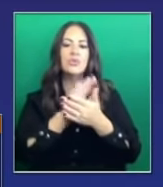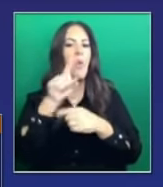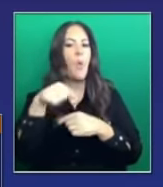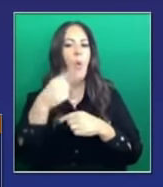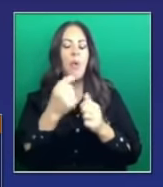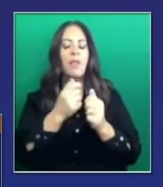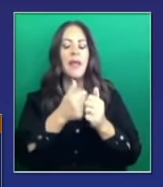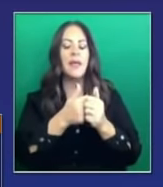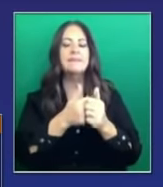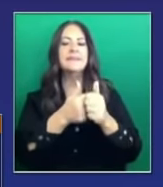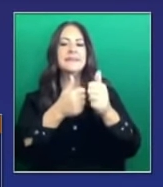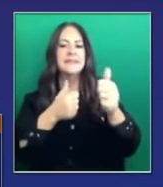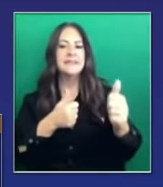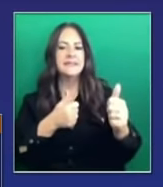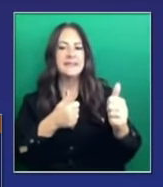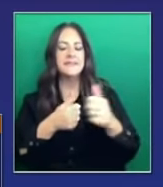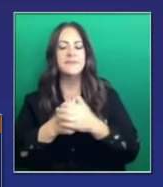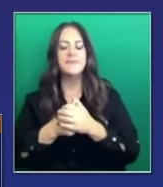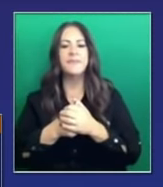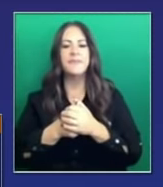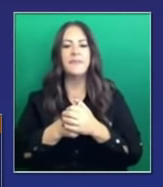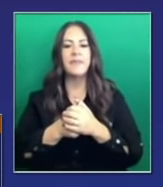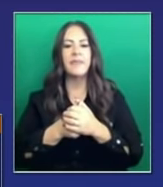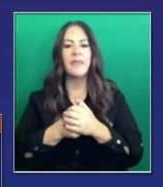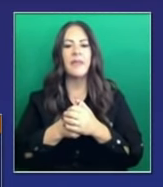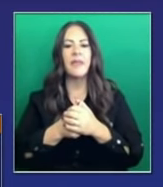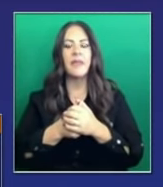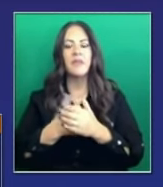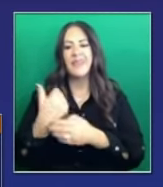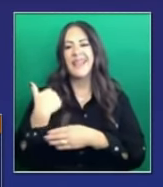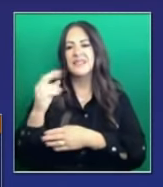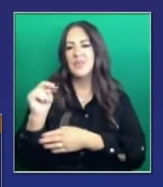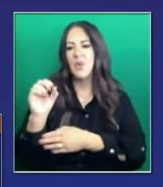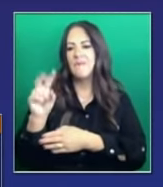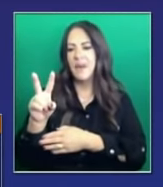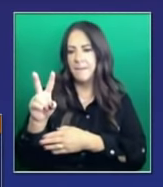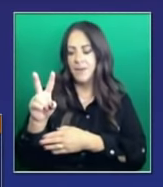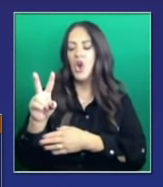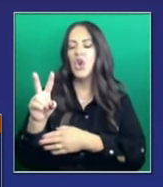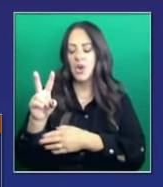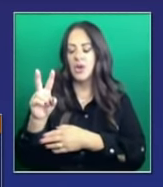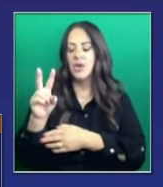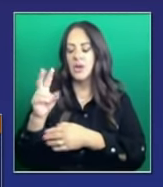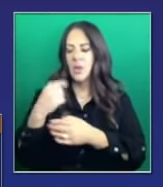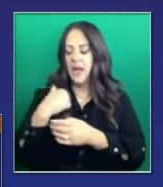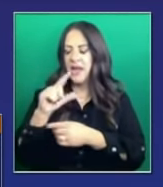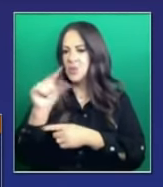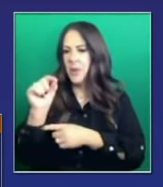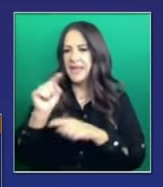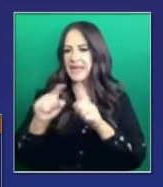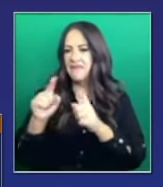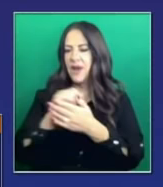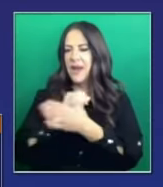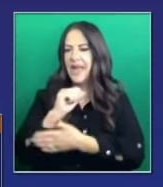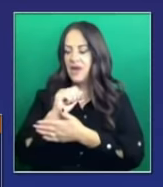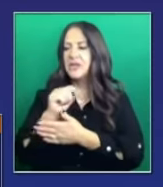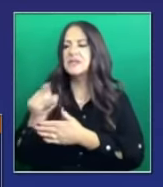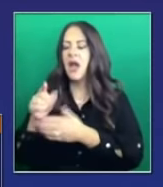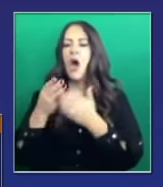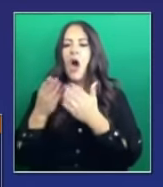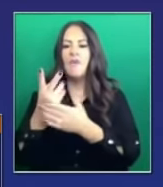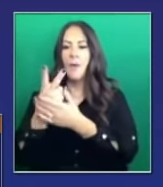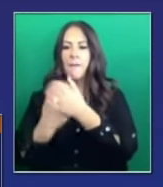20 counties in the survey in November that were providing some mix of the two. So those are the